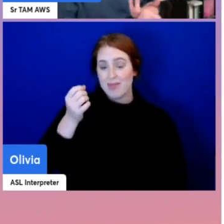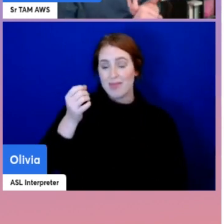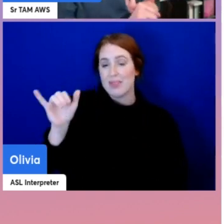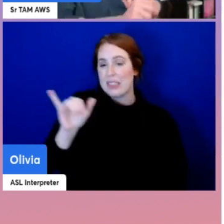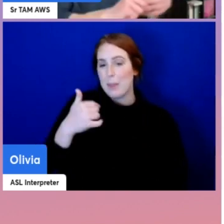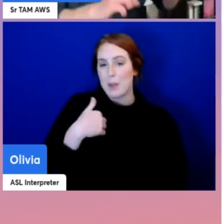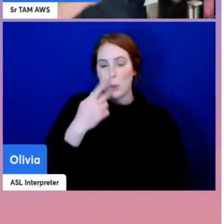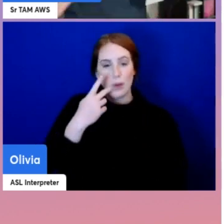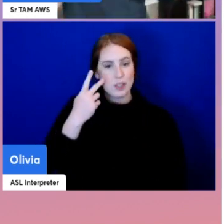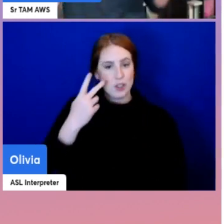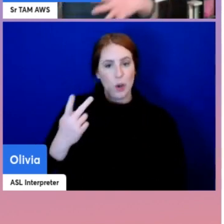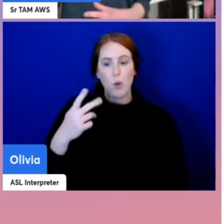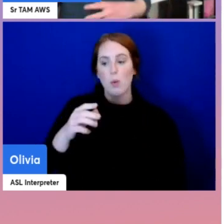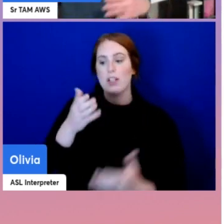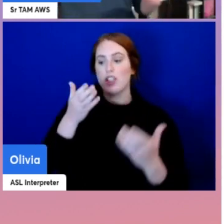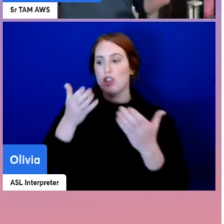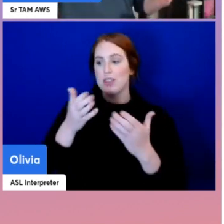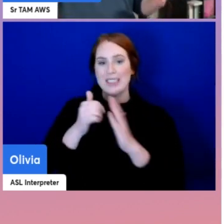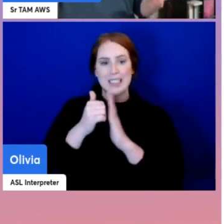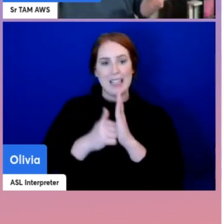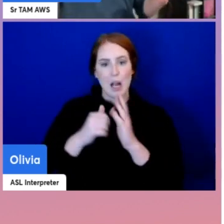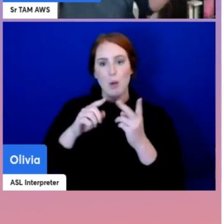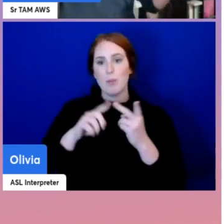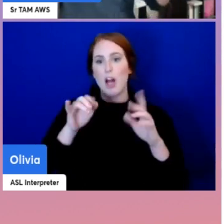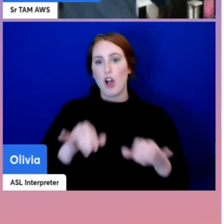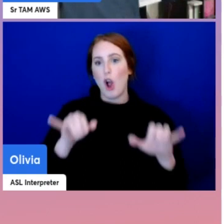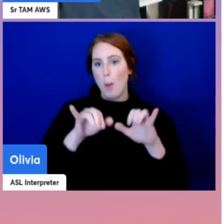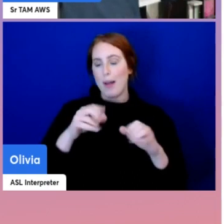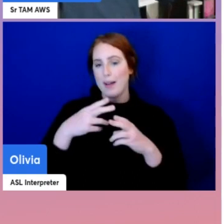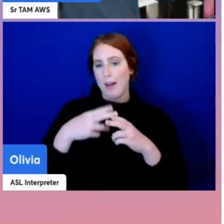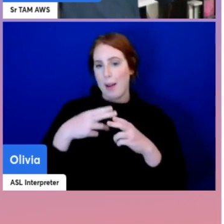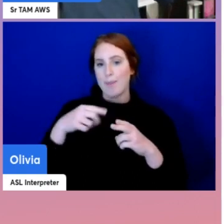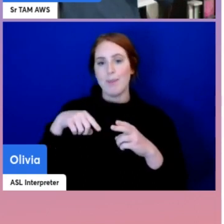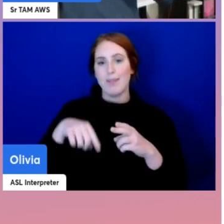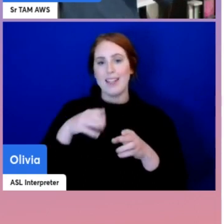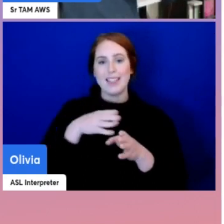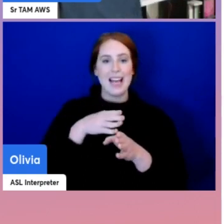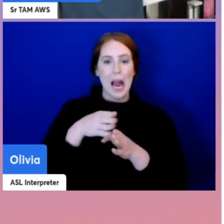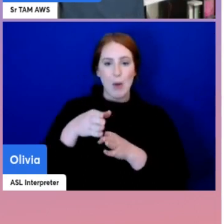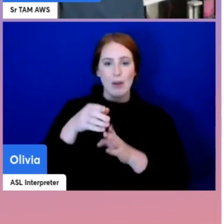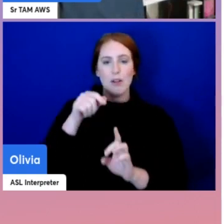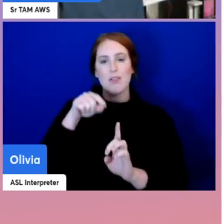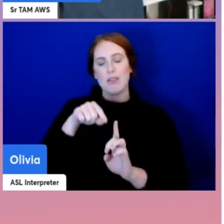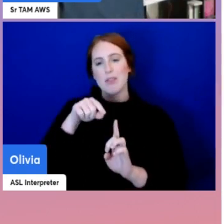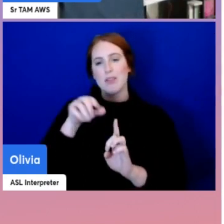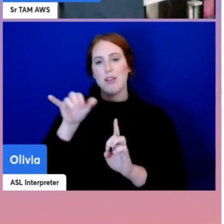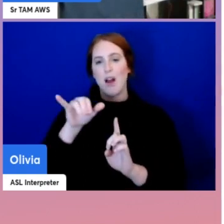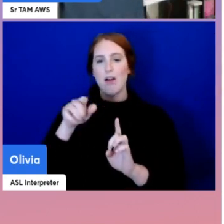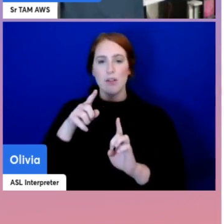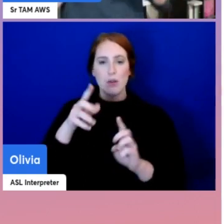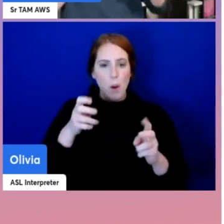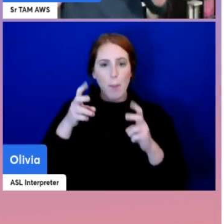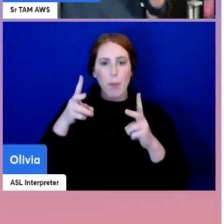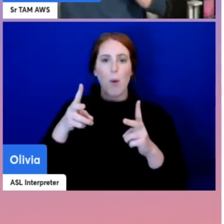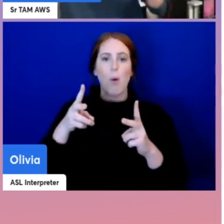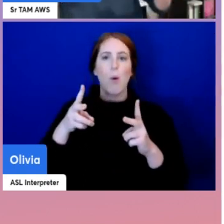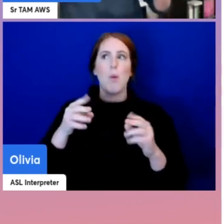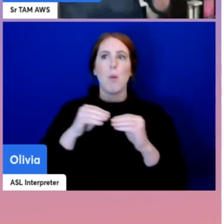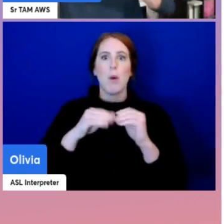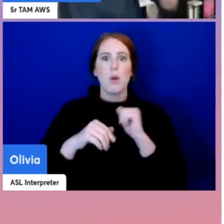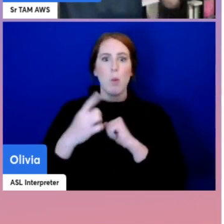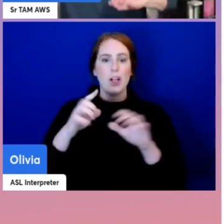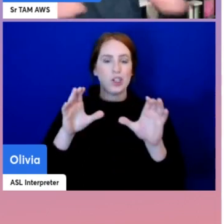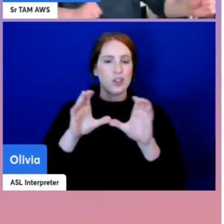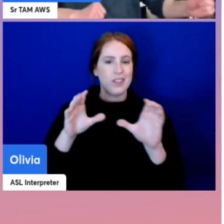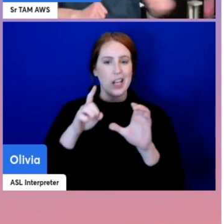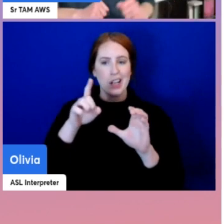the common name, this is one of those areas where if you've uploaded multiple certificates and you can't